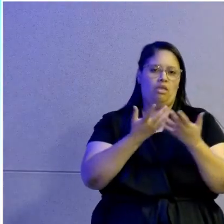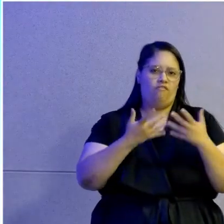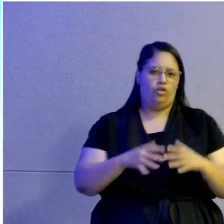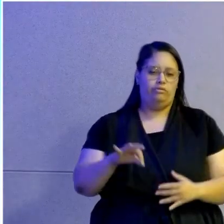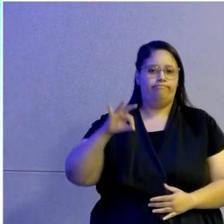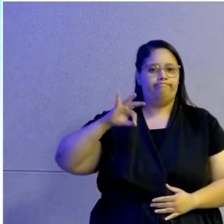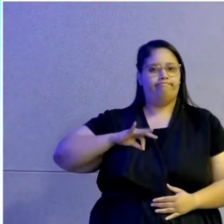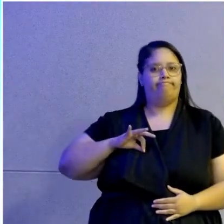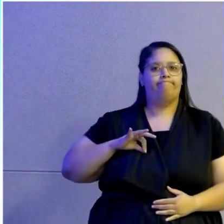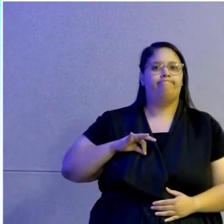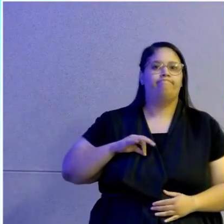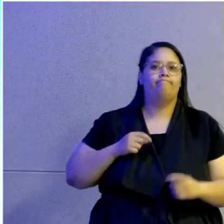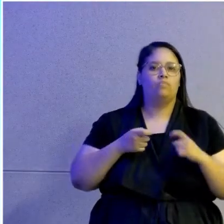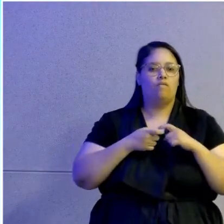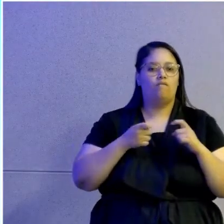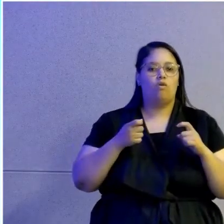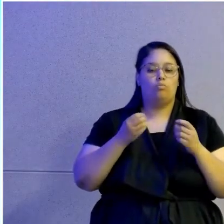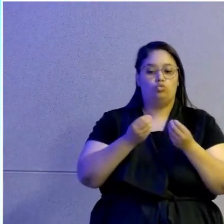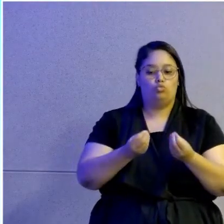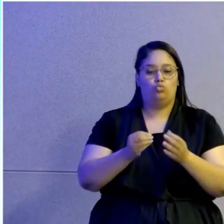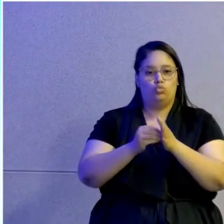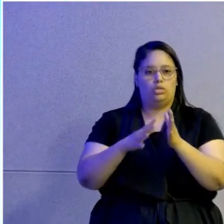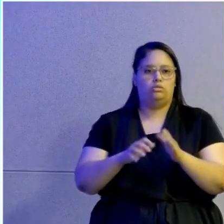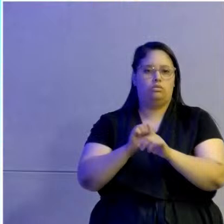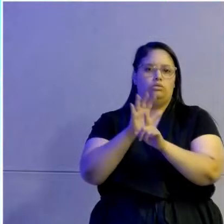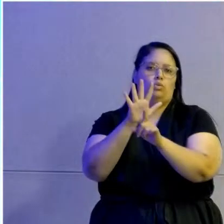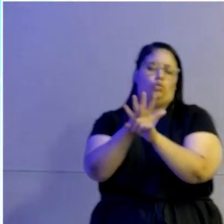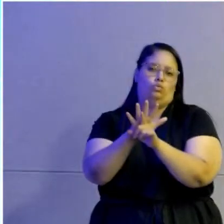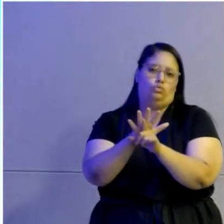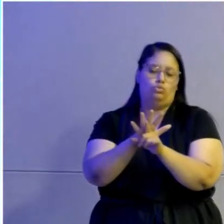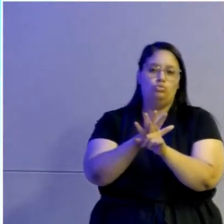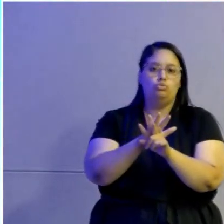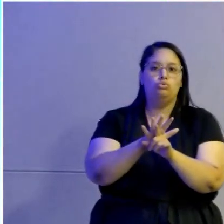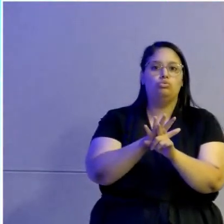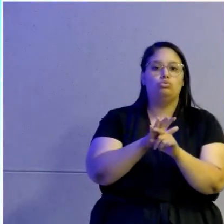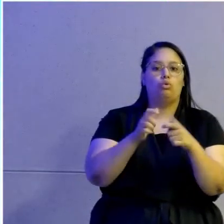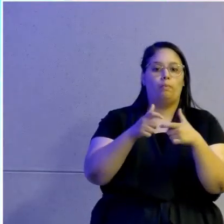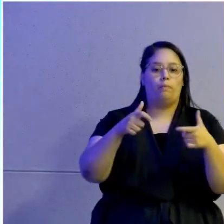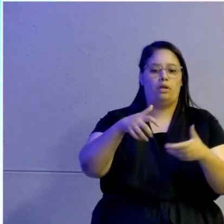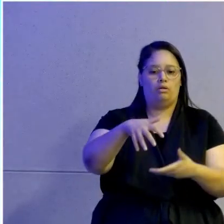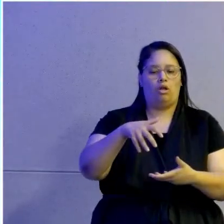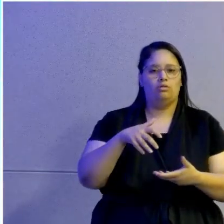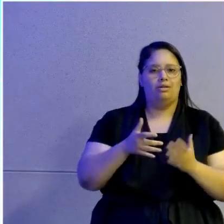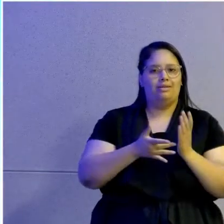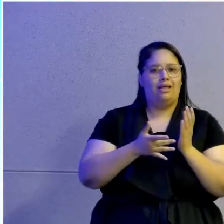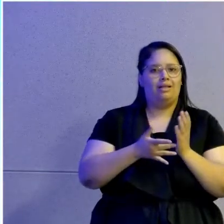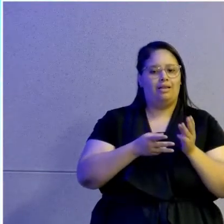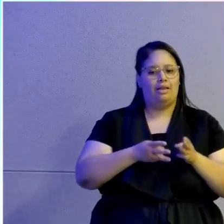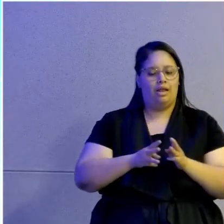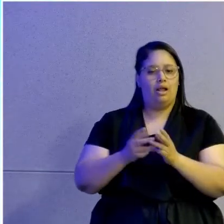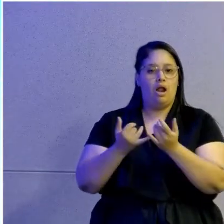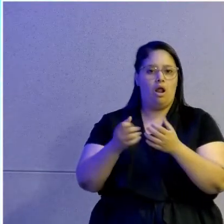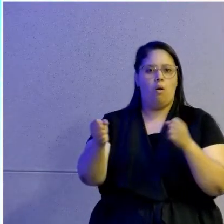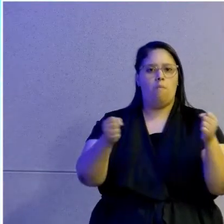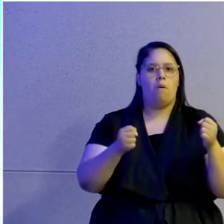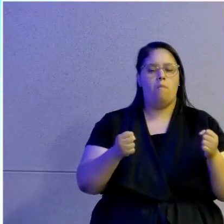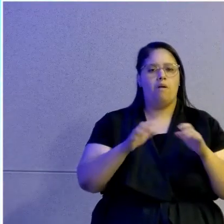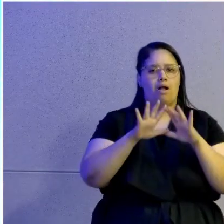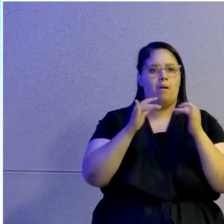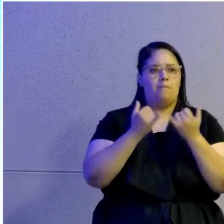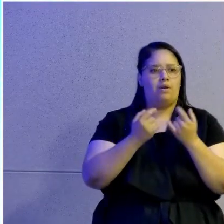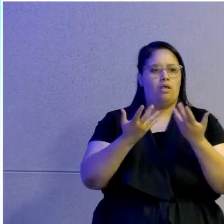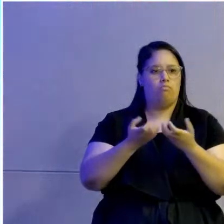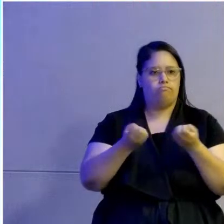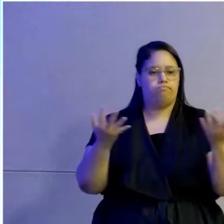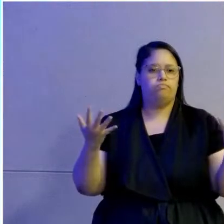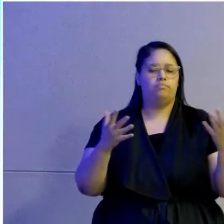benefited also from the exposure of students to big data techniques that are currently employed at companies